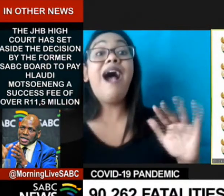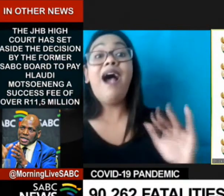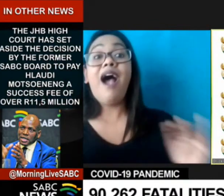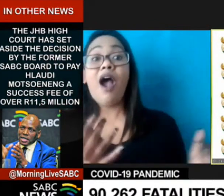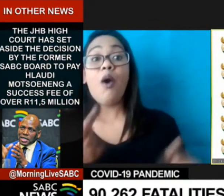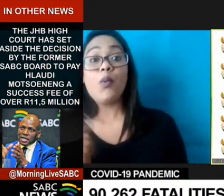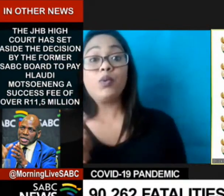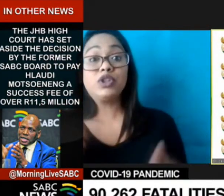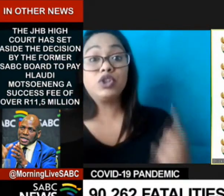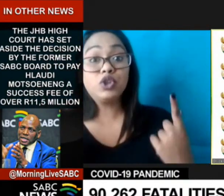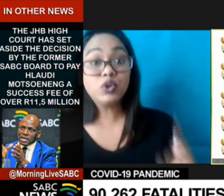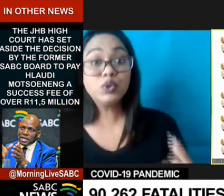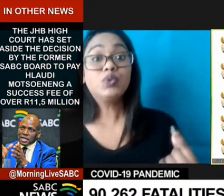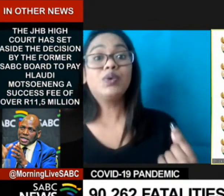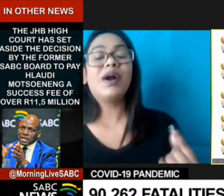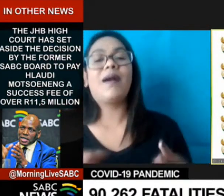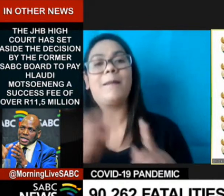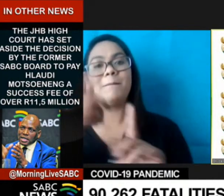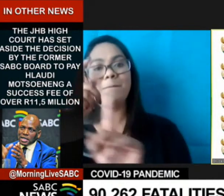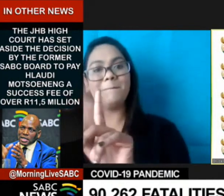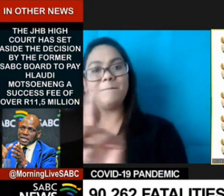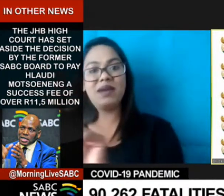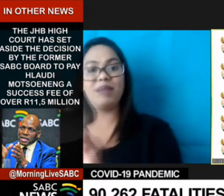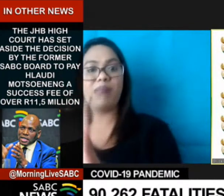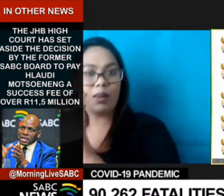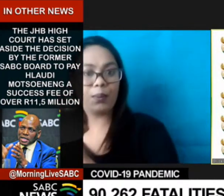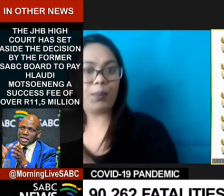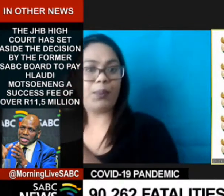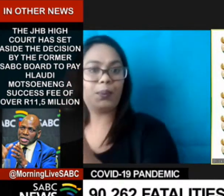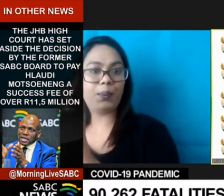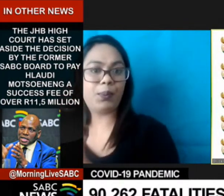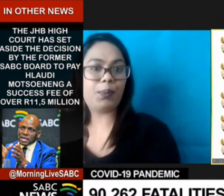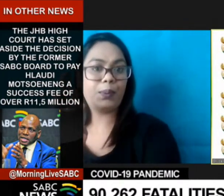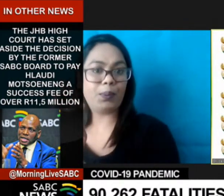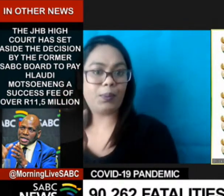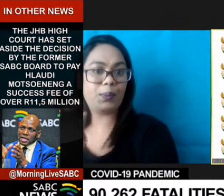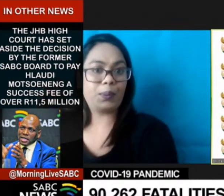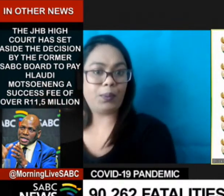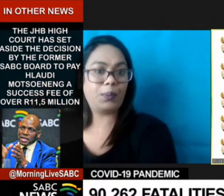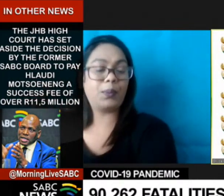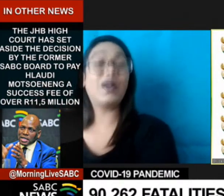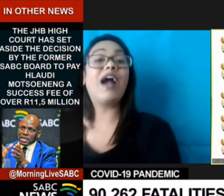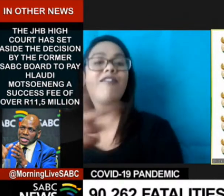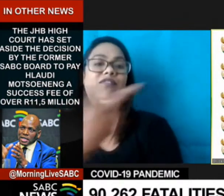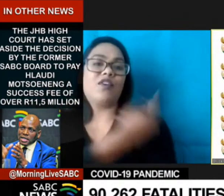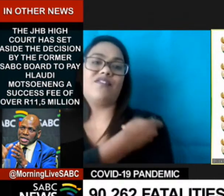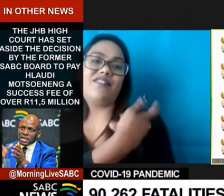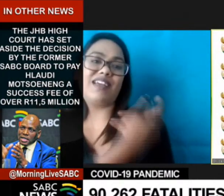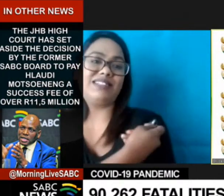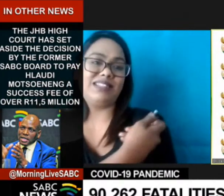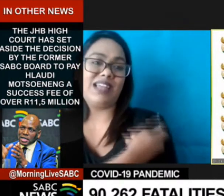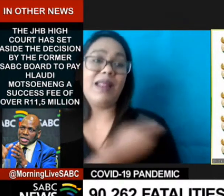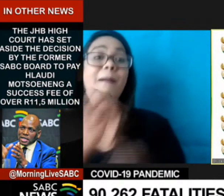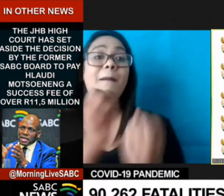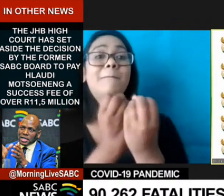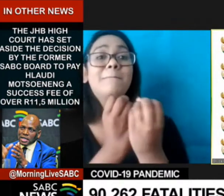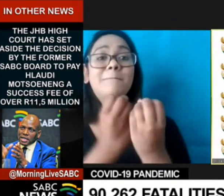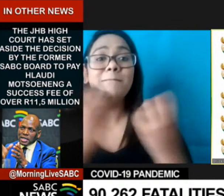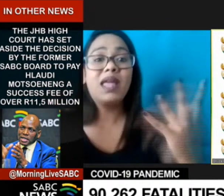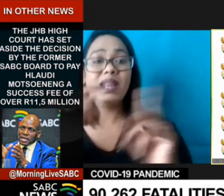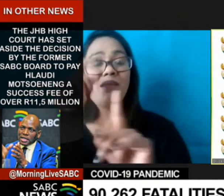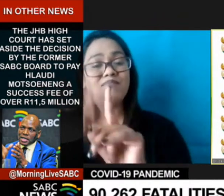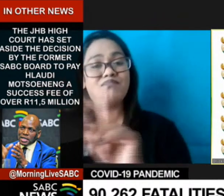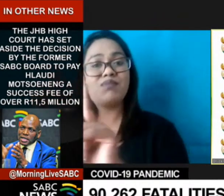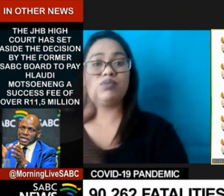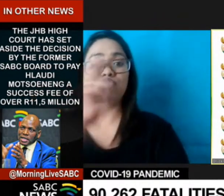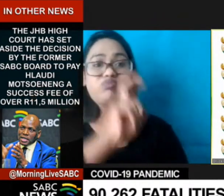we can have more people coming forward to vaccinate. Over the next few days, many of us will be moving from places of work